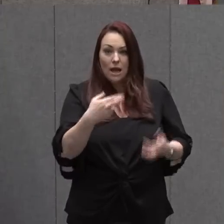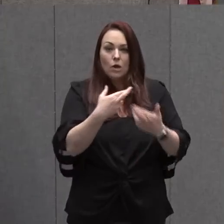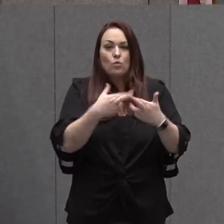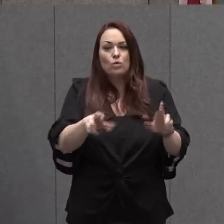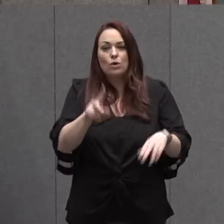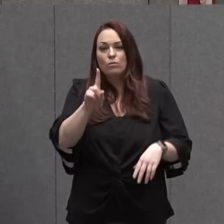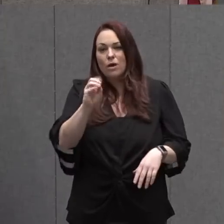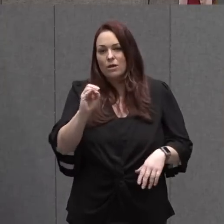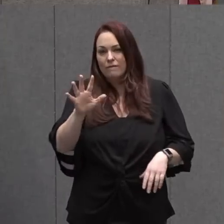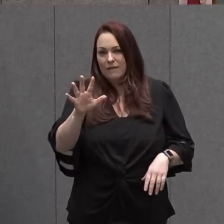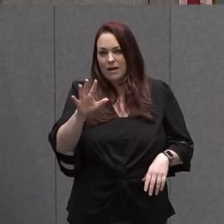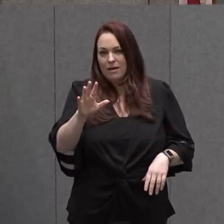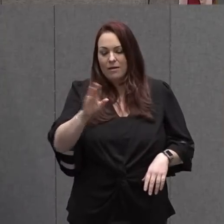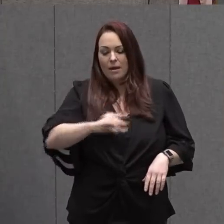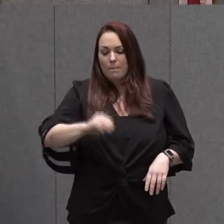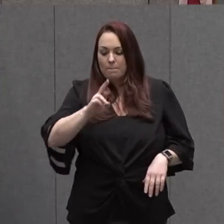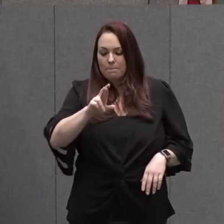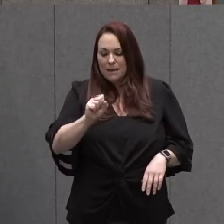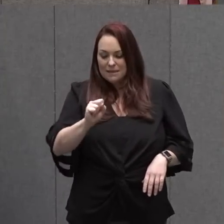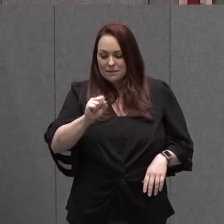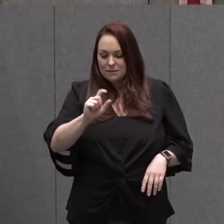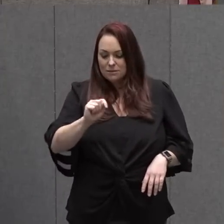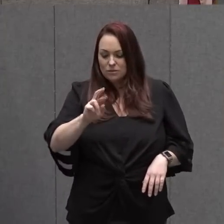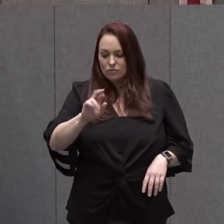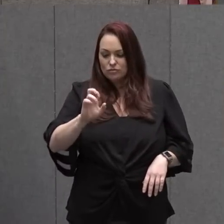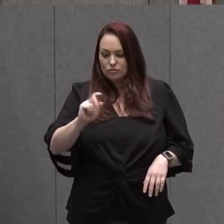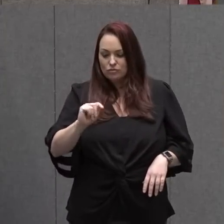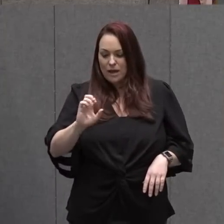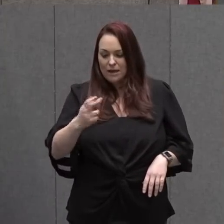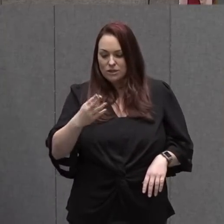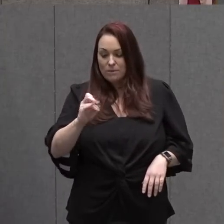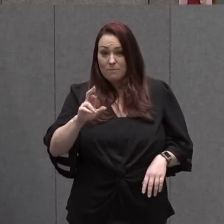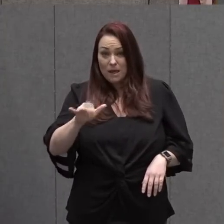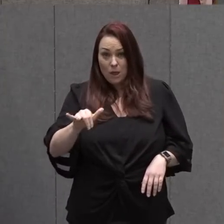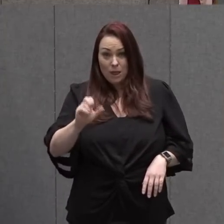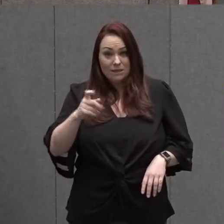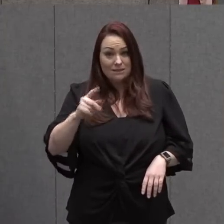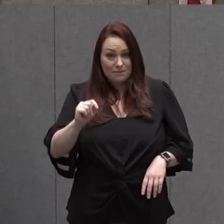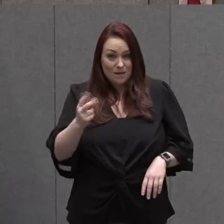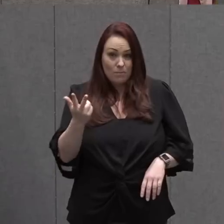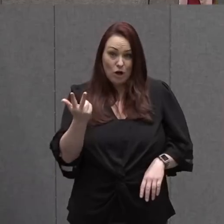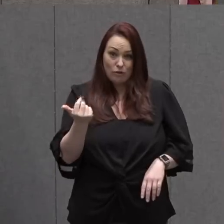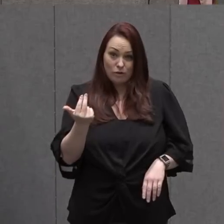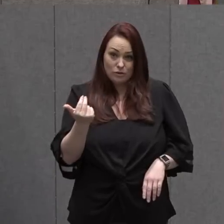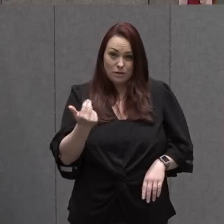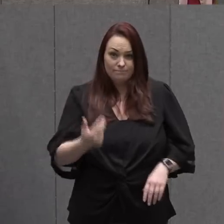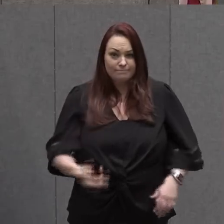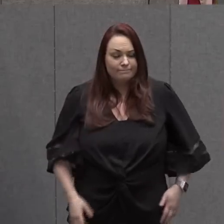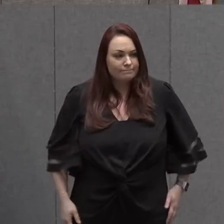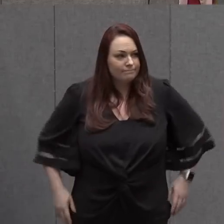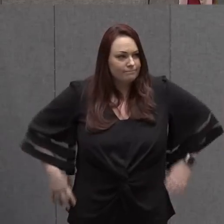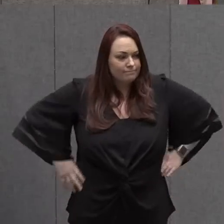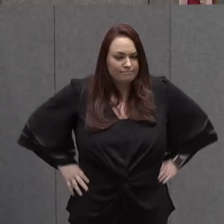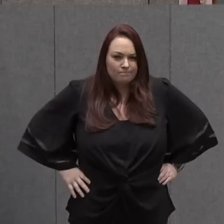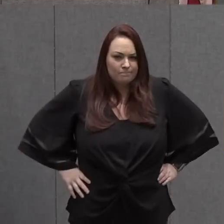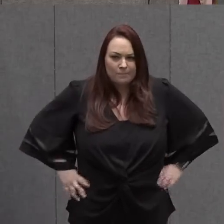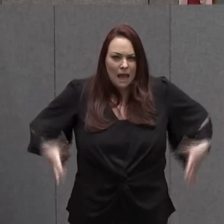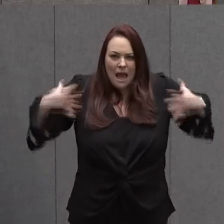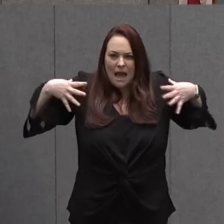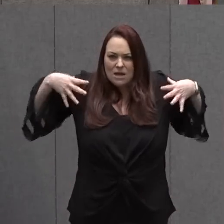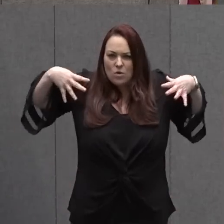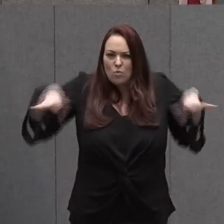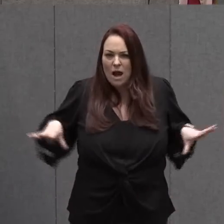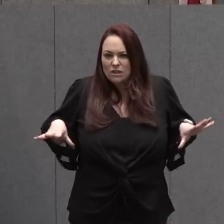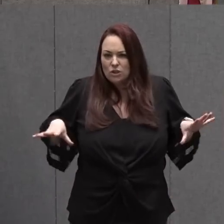105, Miss Stretchberry, September 13th. I don't want to because